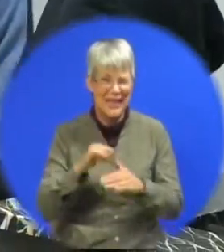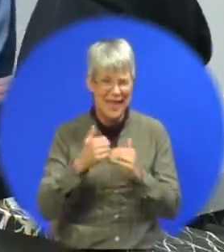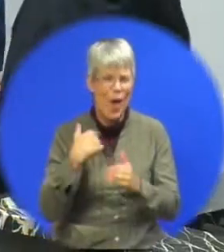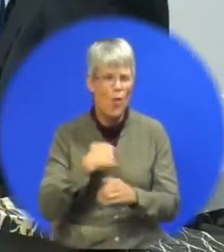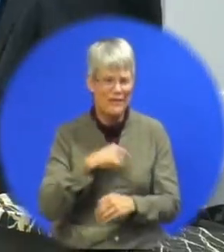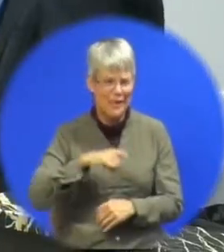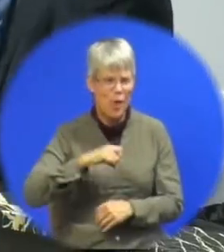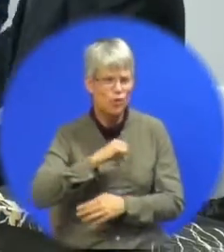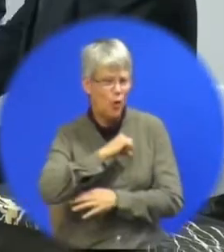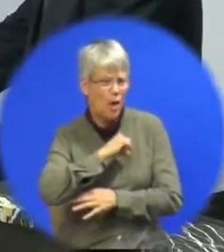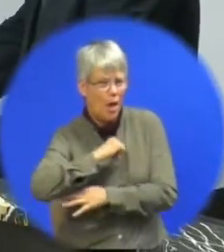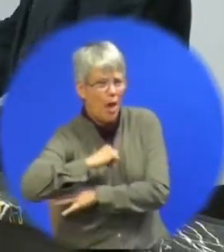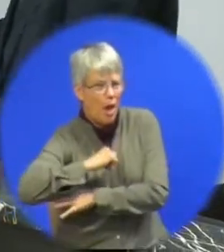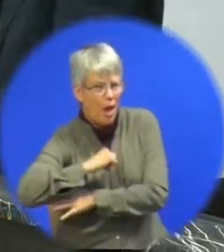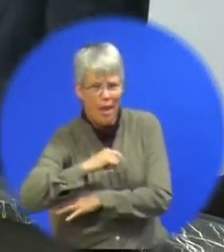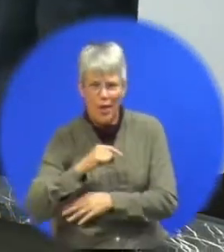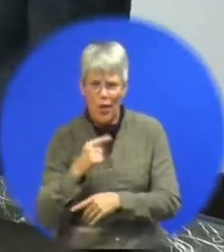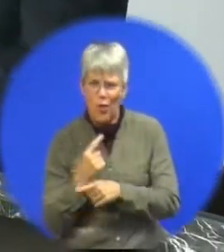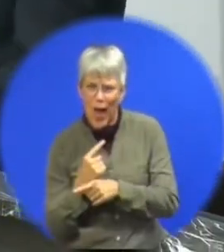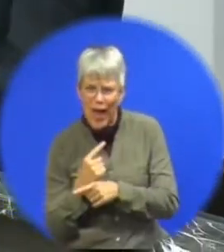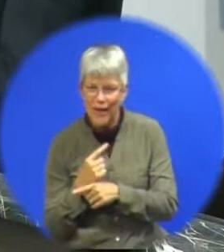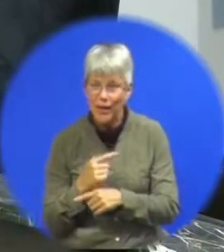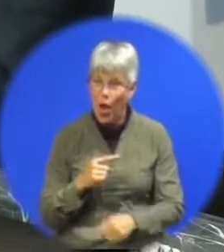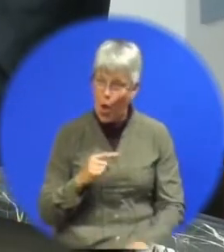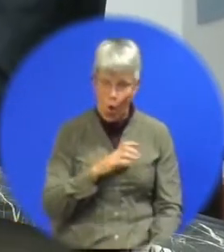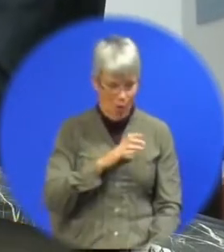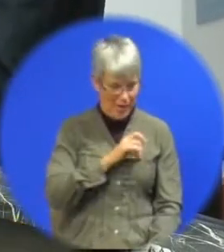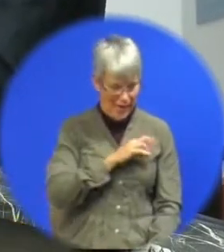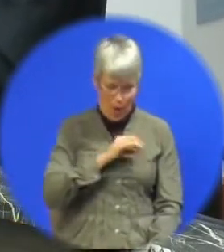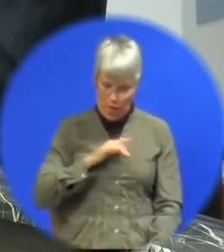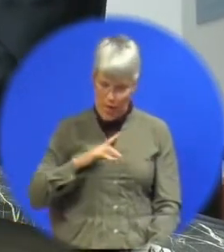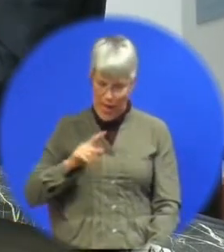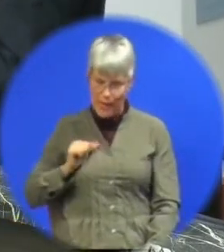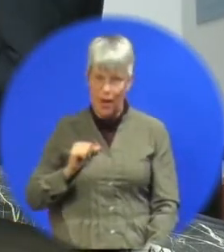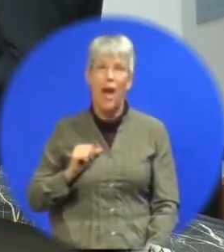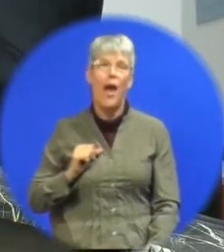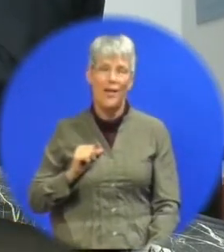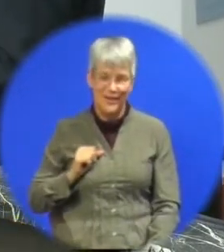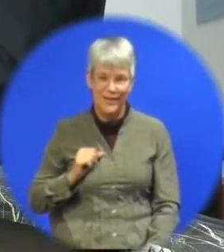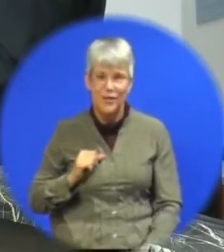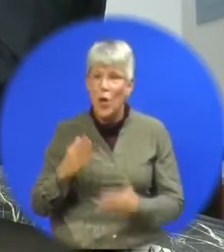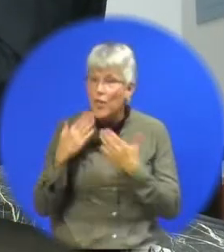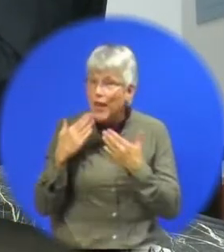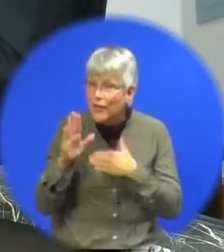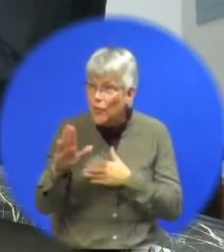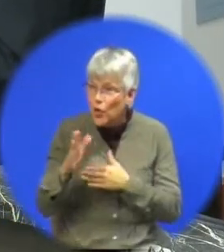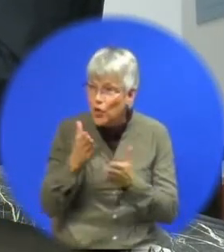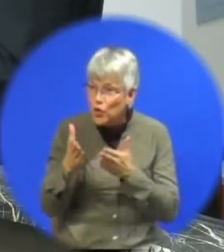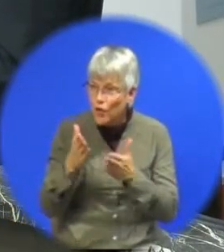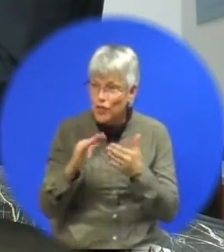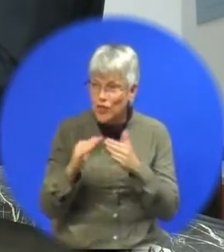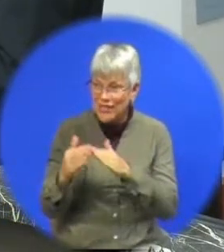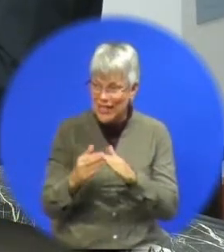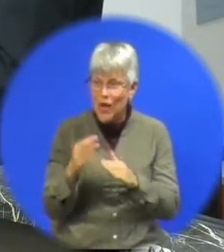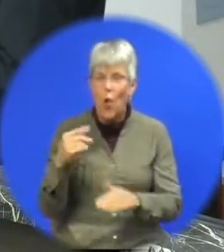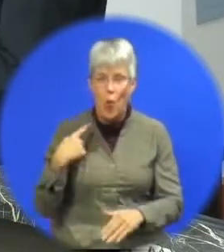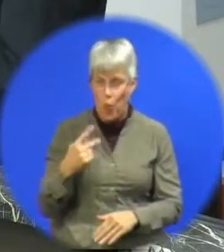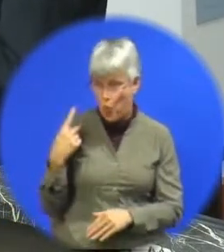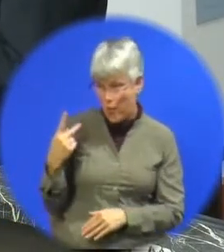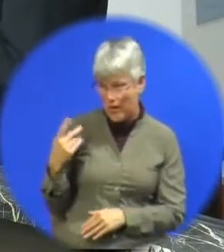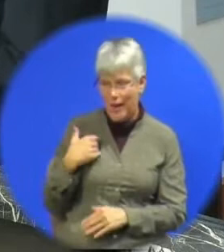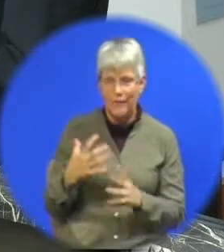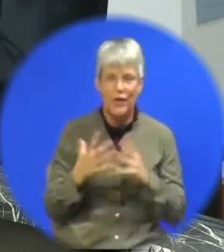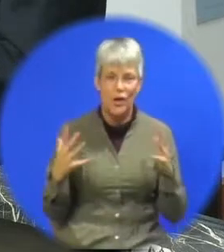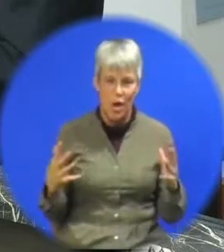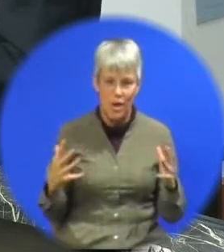Yeah. No, it's okay. On top of You did it thanking you for your service to the city, we have a lot of personal history